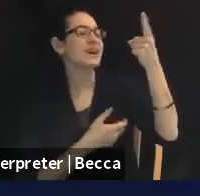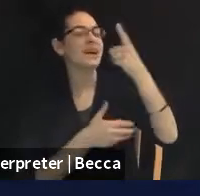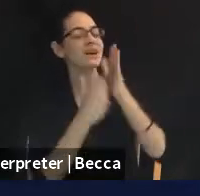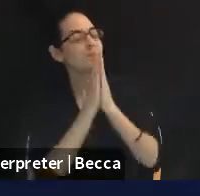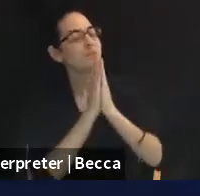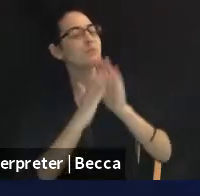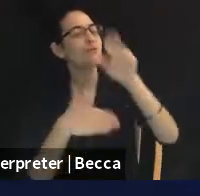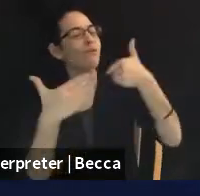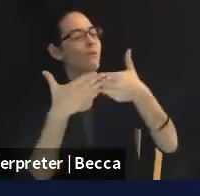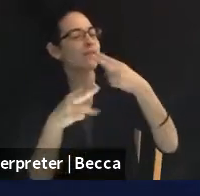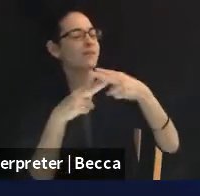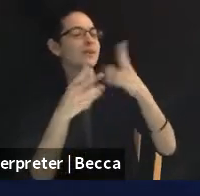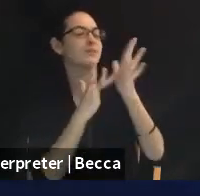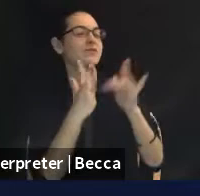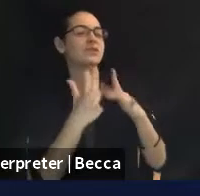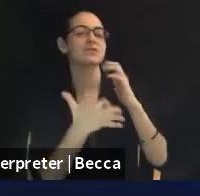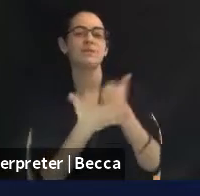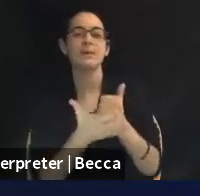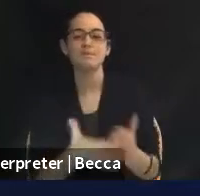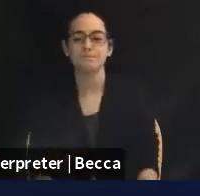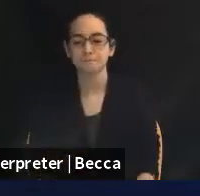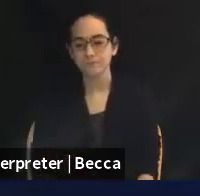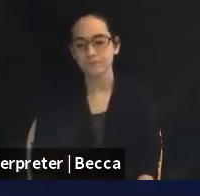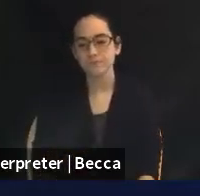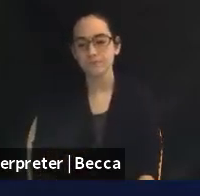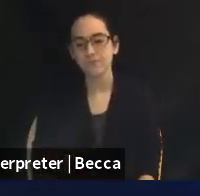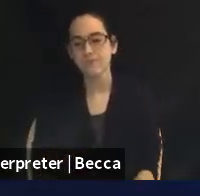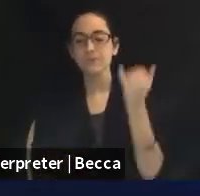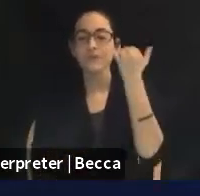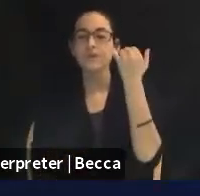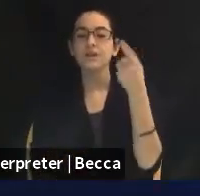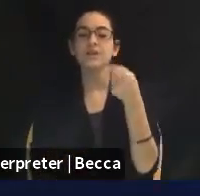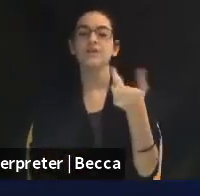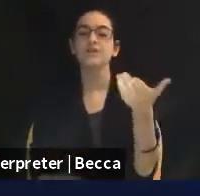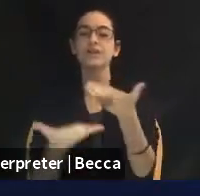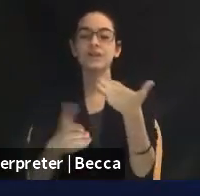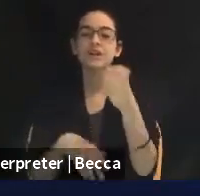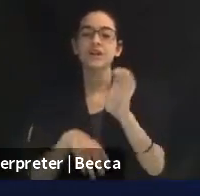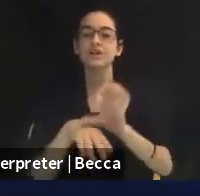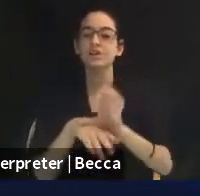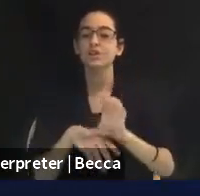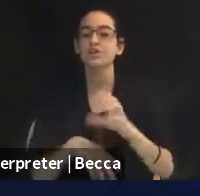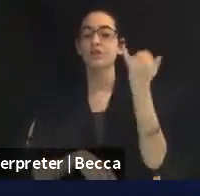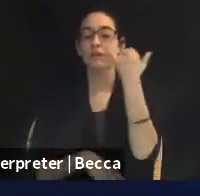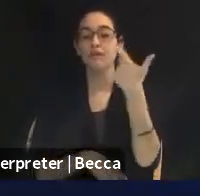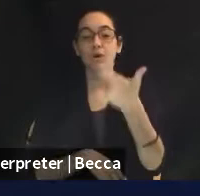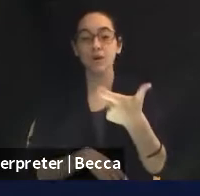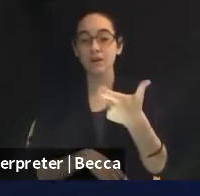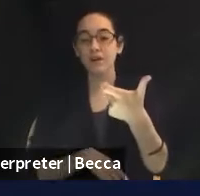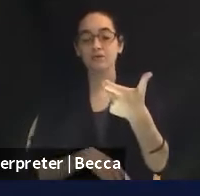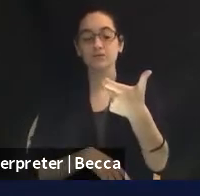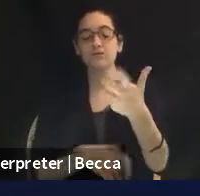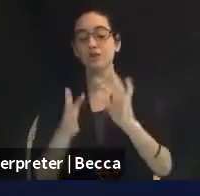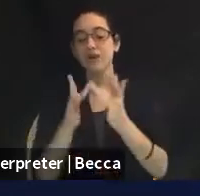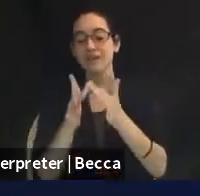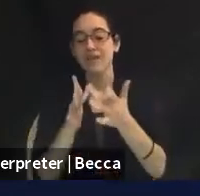name. Amen. Hey, if you're in the room, if you're online, this almost feels a little bit weird, but can we